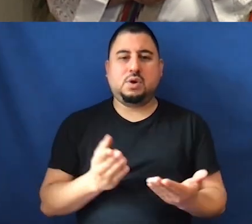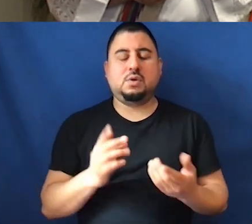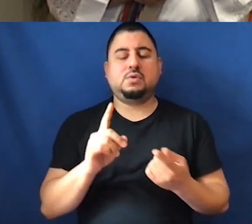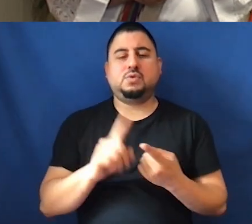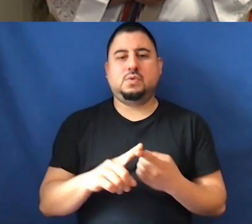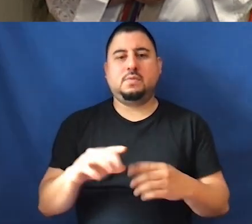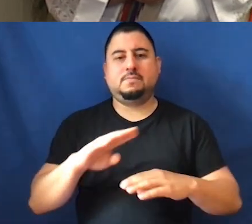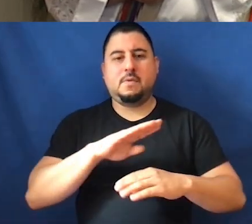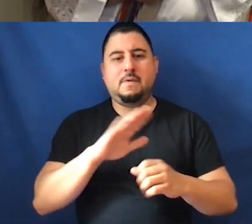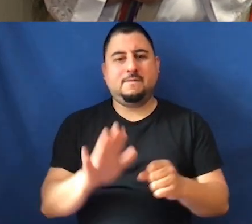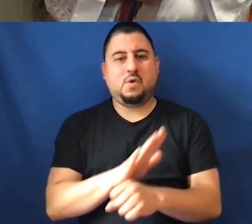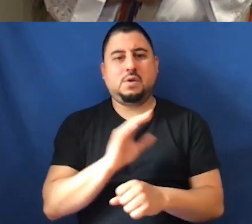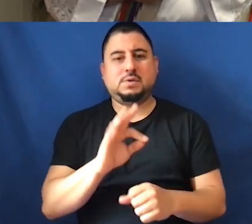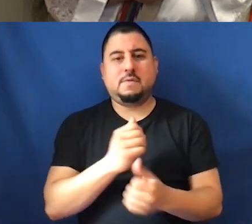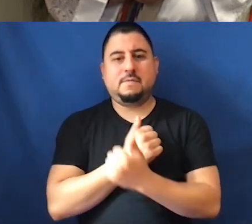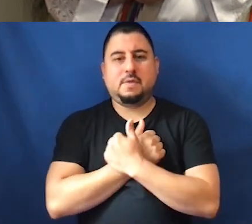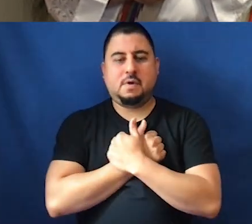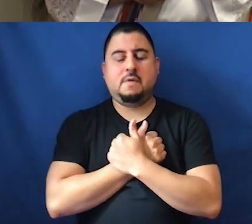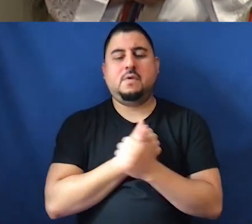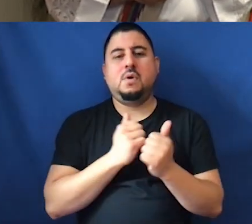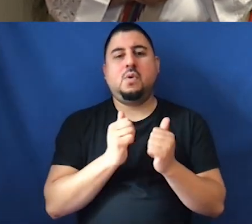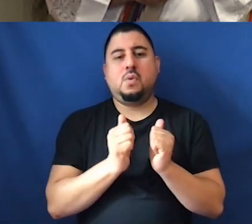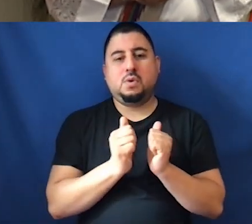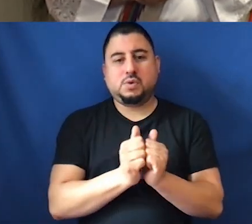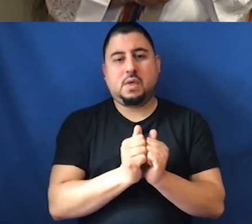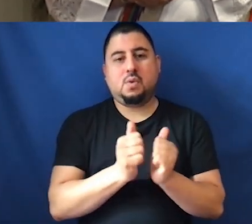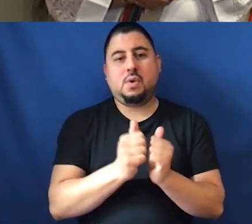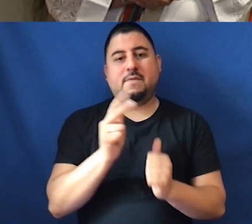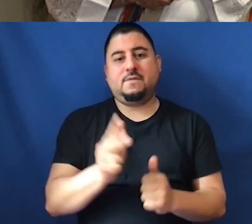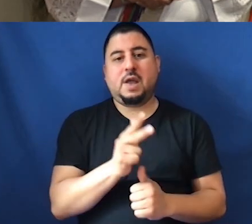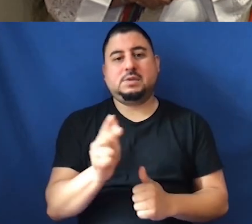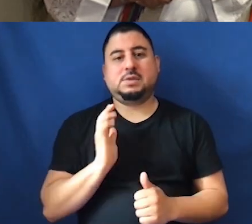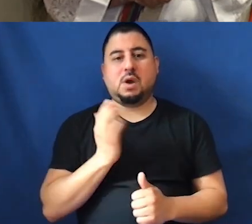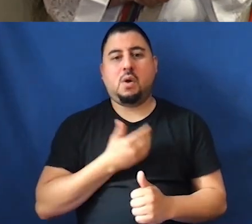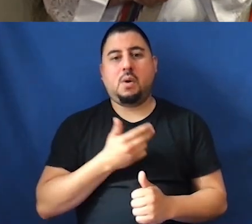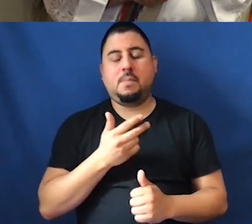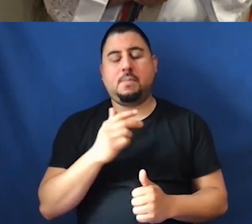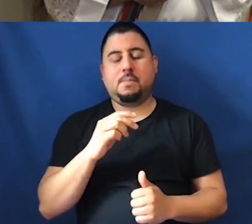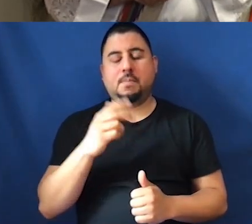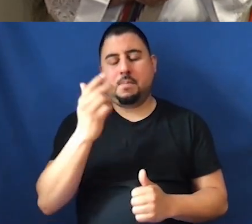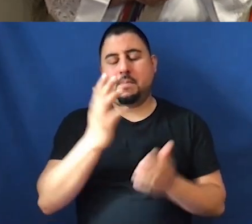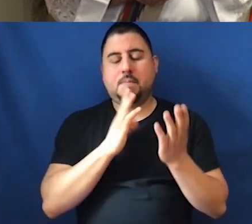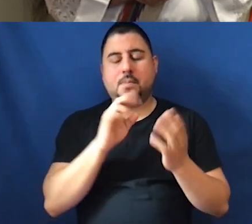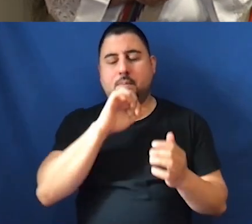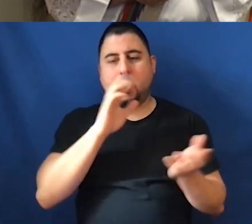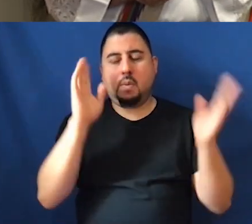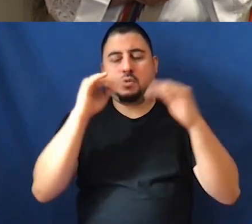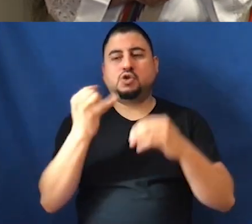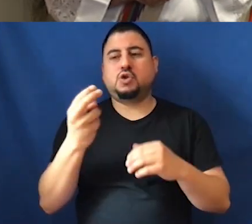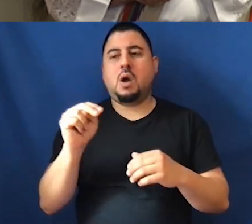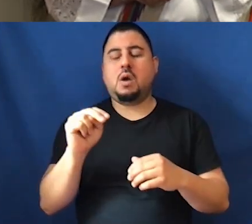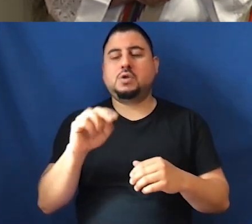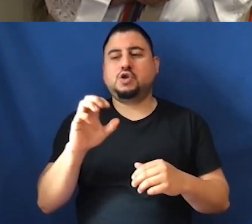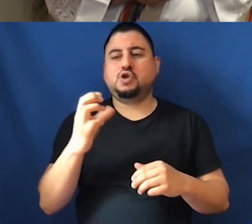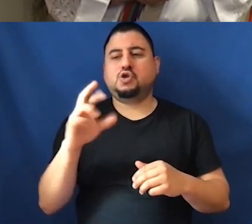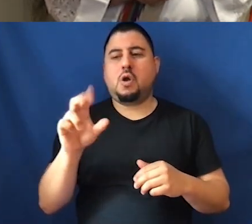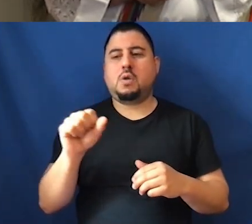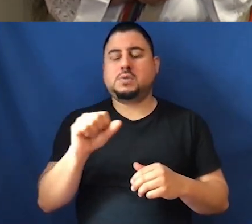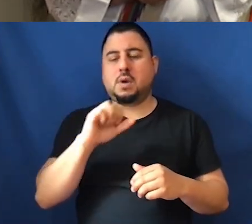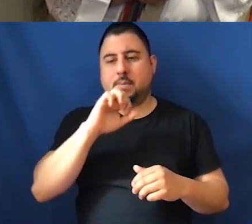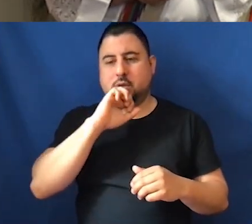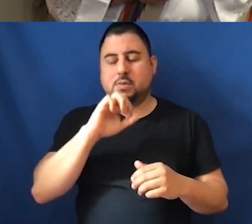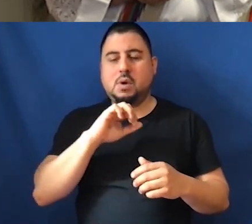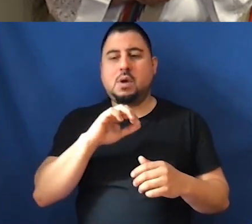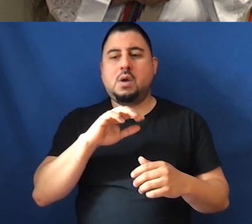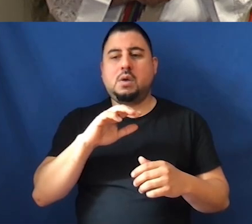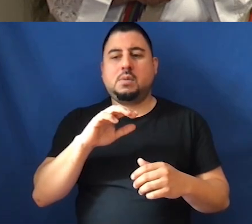and bring her to the fullness of charity, together with Francis, our Pope, John Charles, our Bishop, Michael, our Emeritus Bishop,